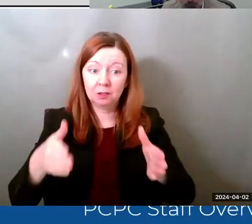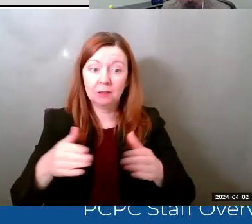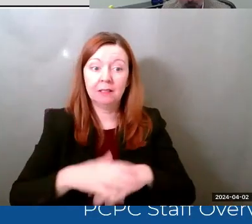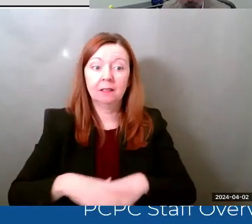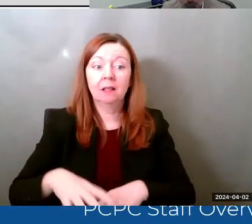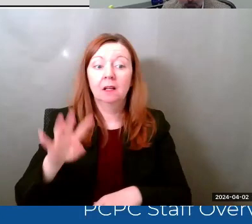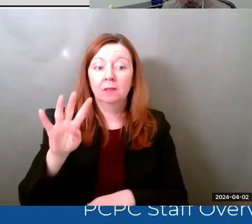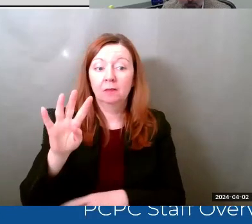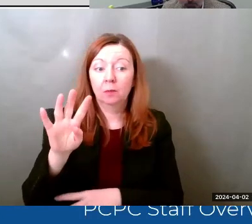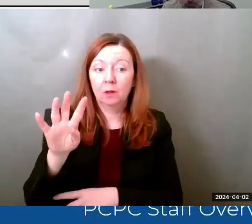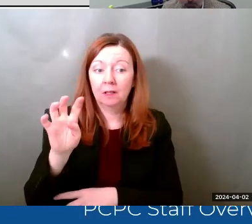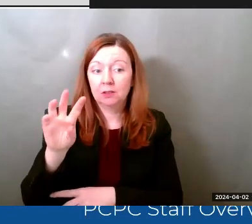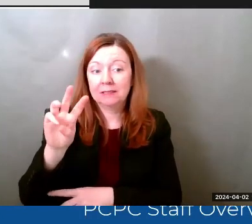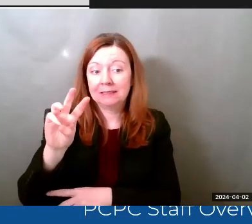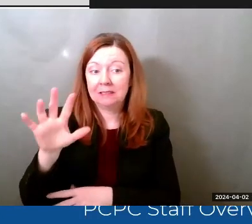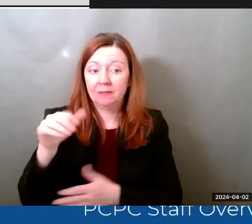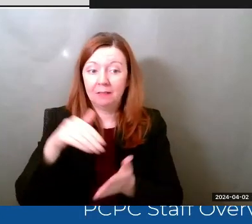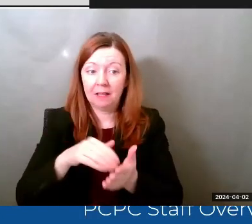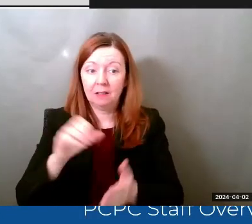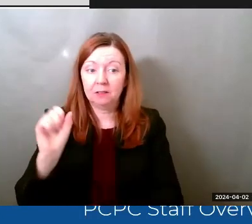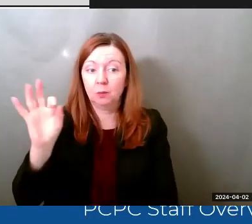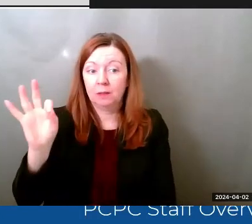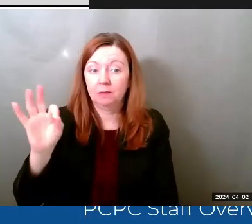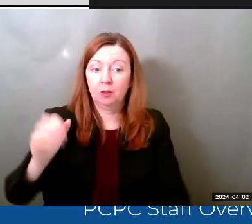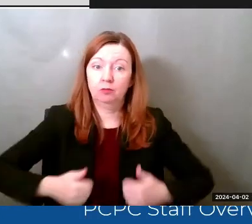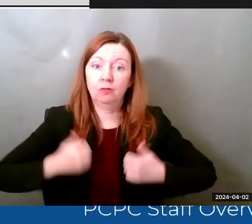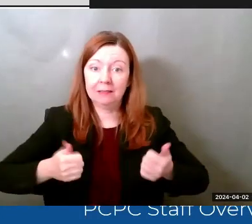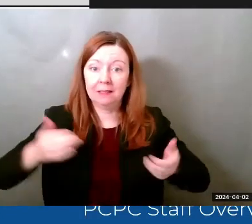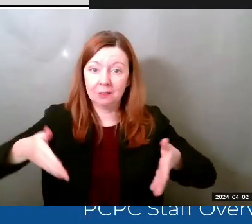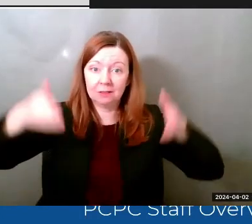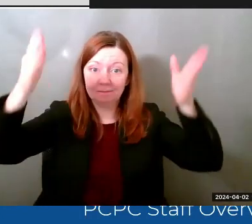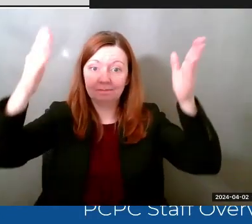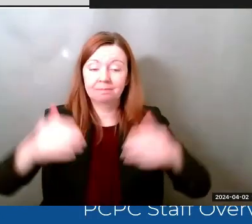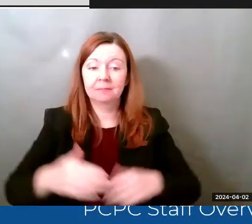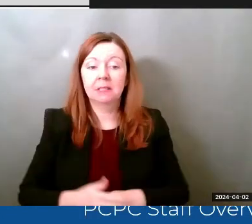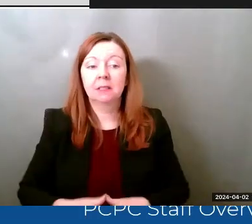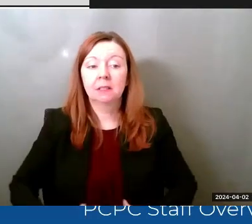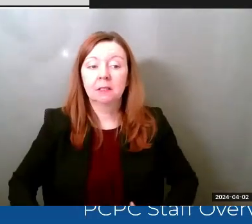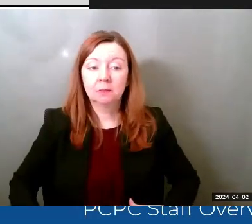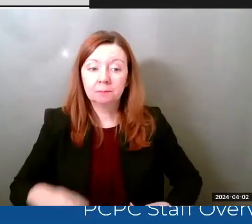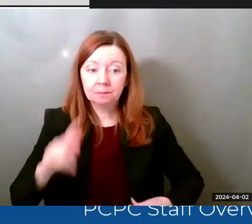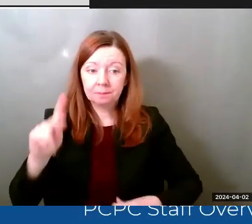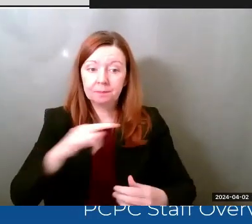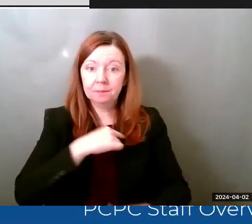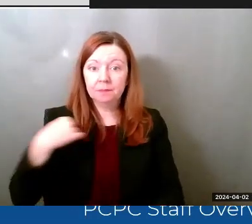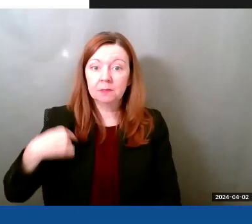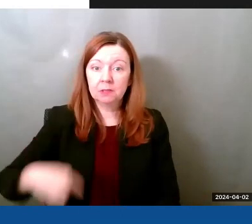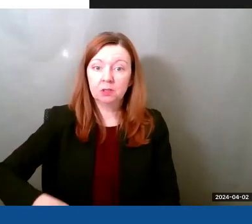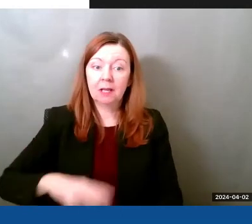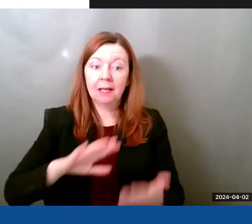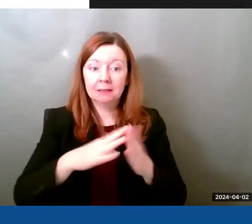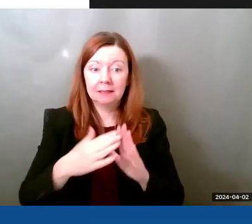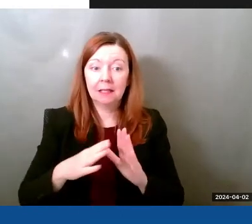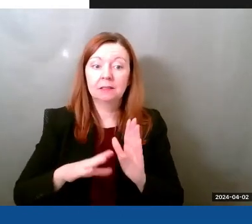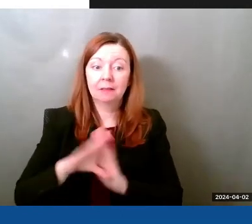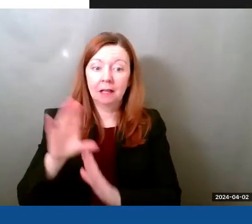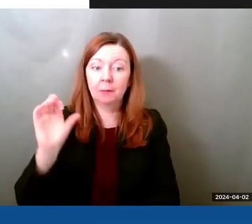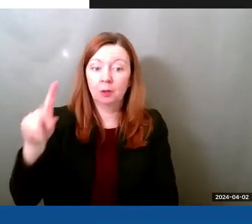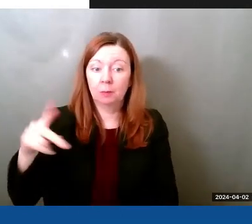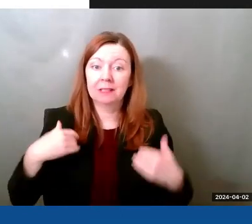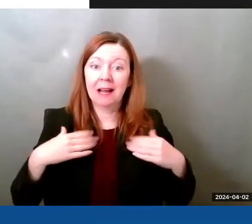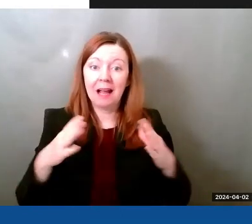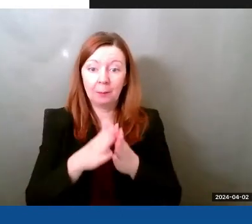465,000 square foot residential tower. The Philadelphia Chinatown Development Corporation held a public meeting on December